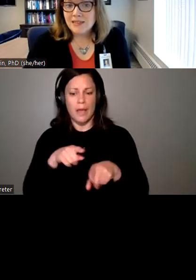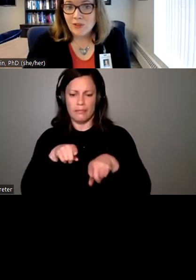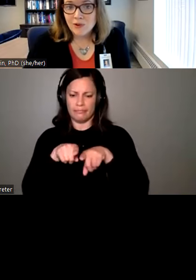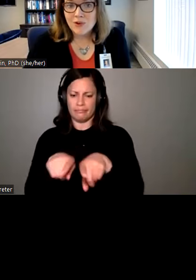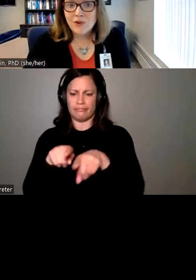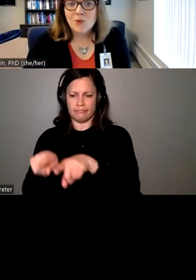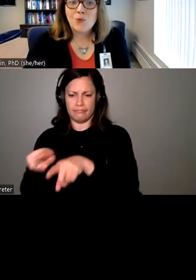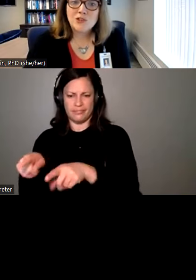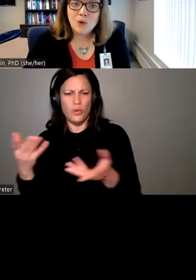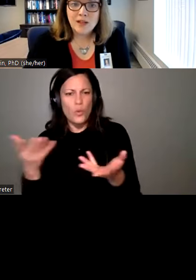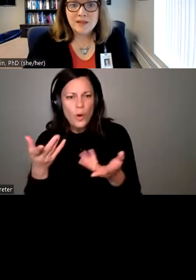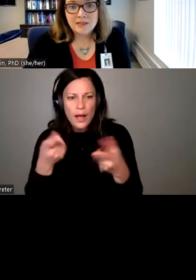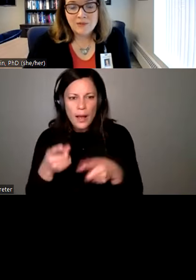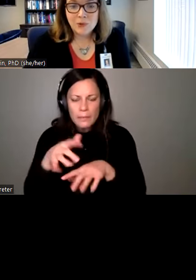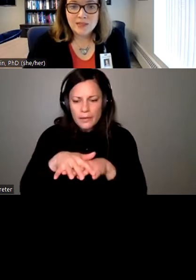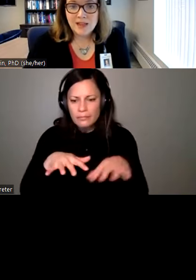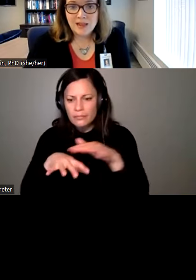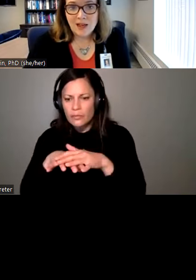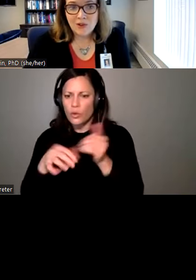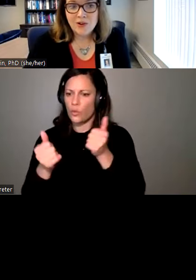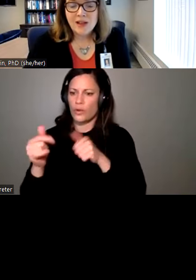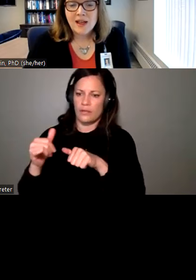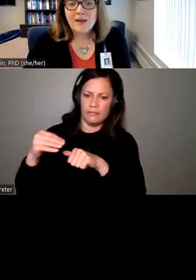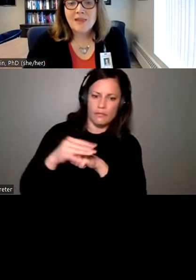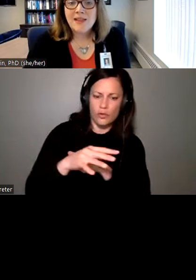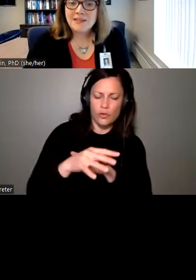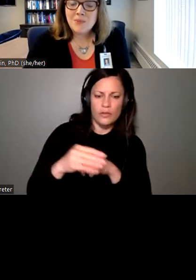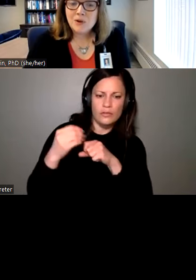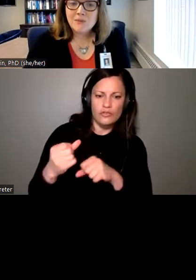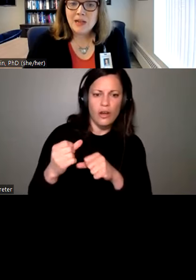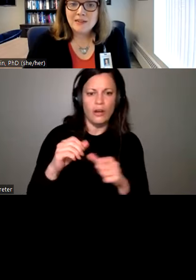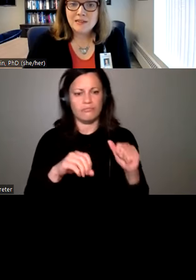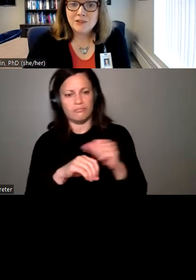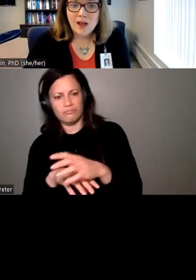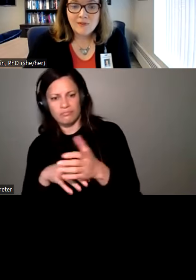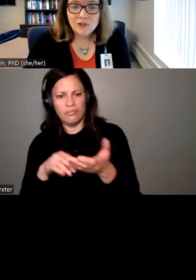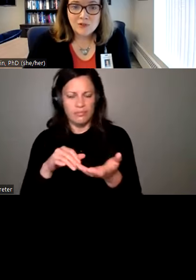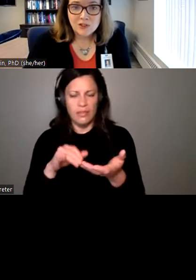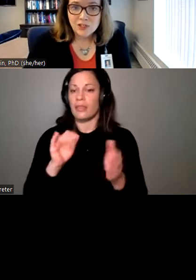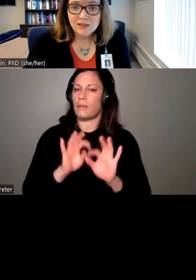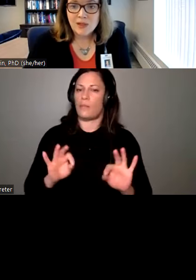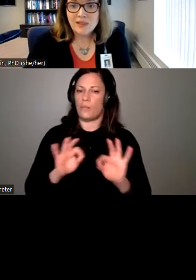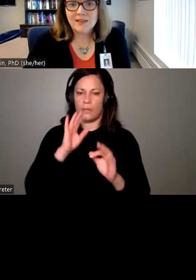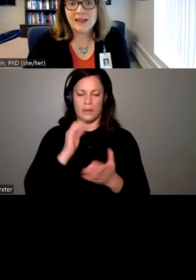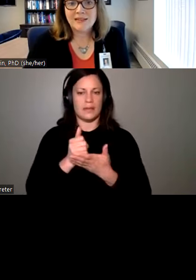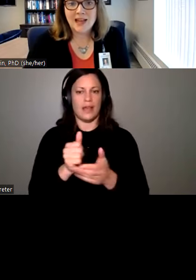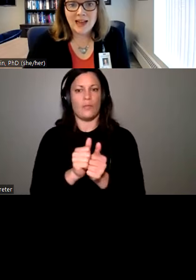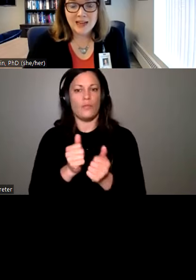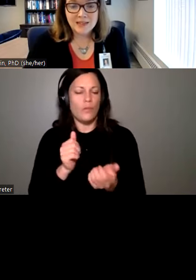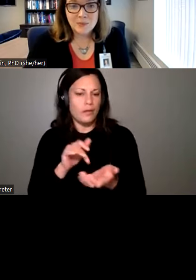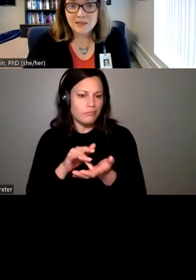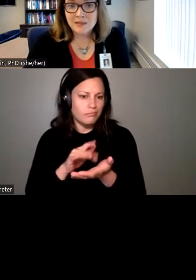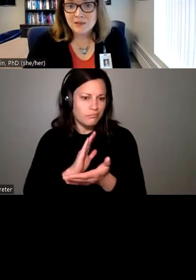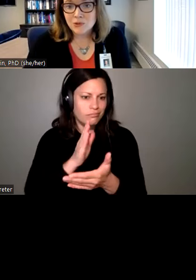coming together, which one is influencing the other. And that's important because it'll drive intervention. If we think that